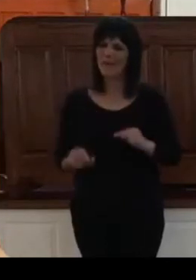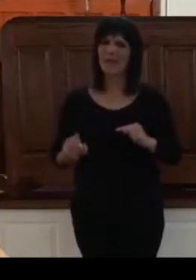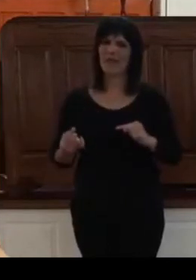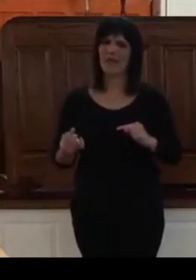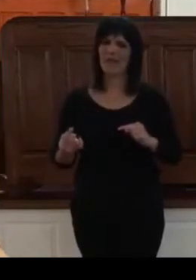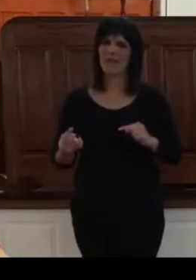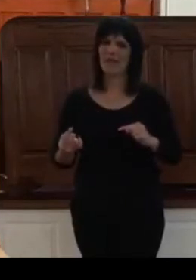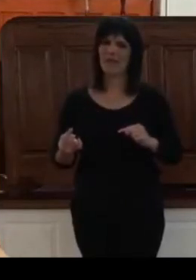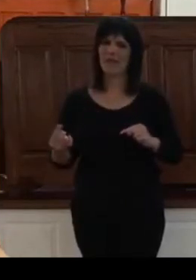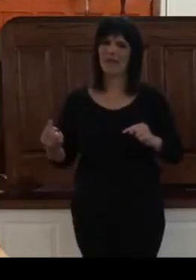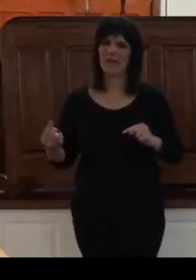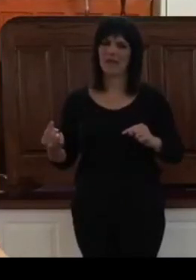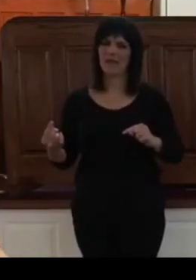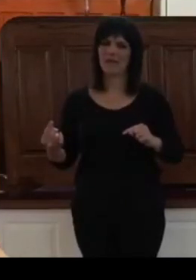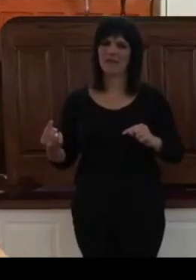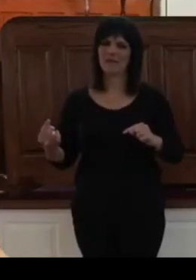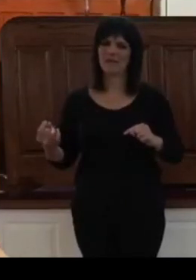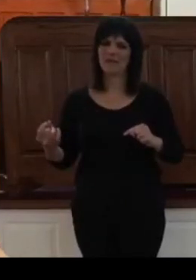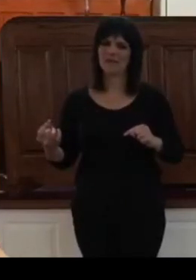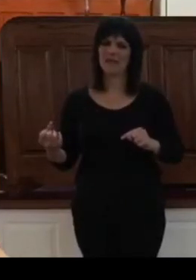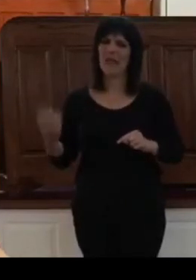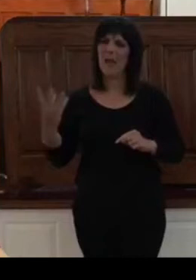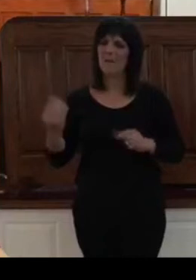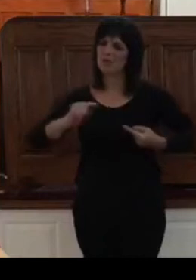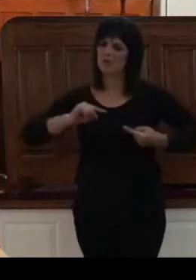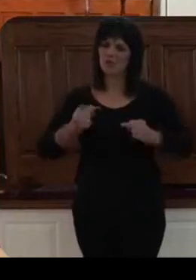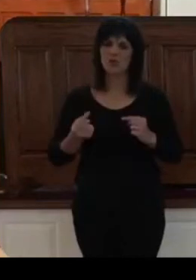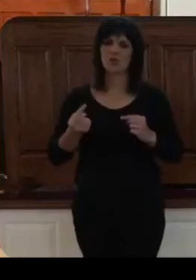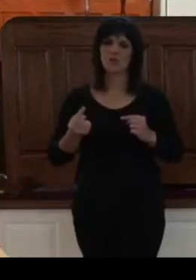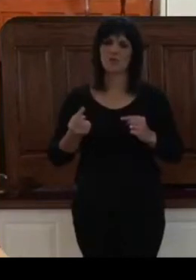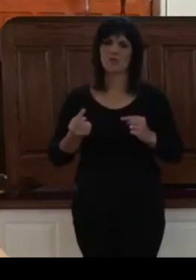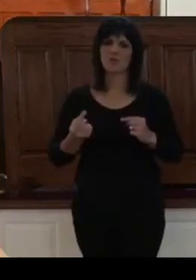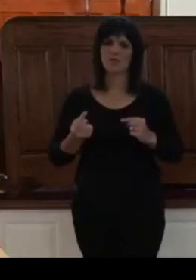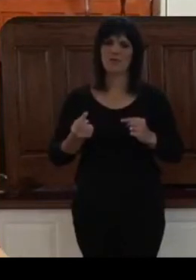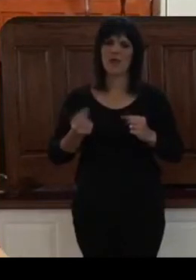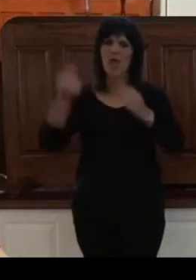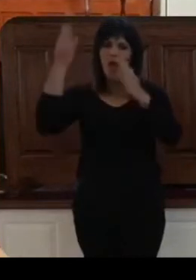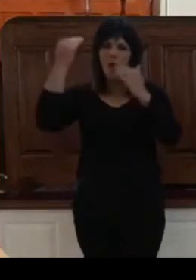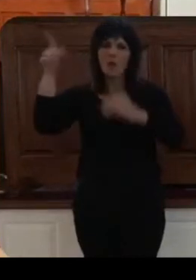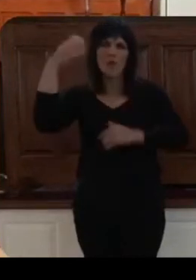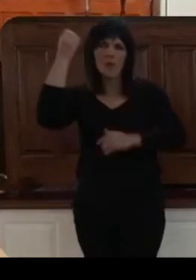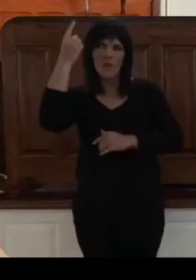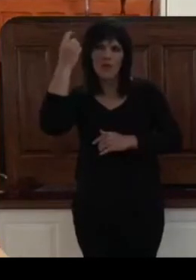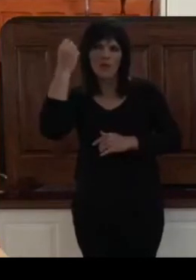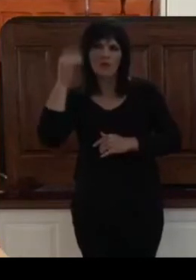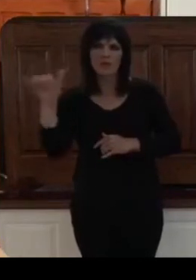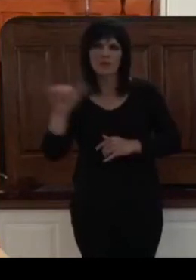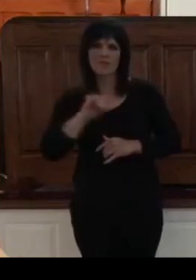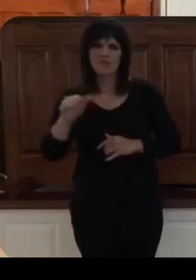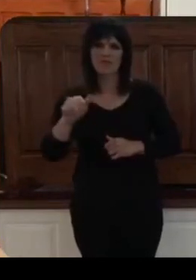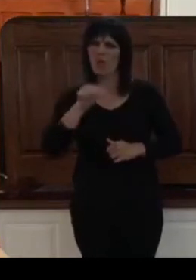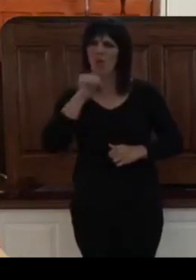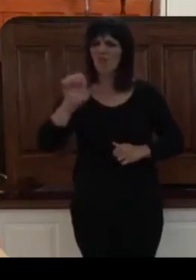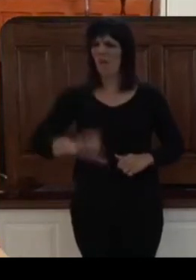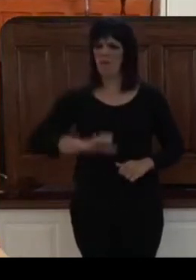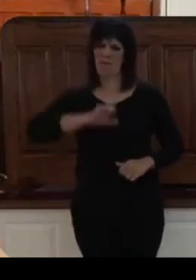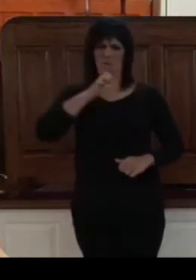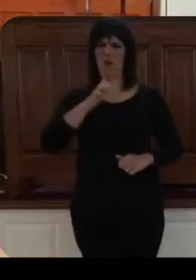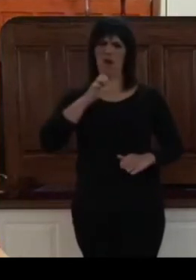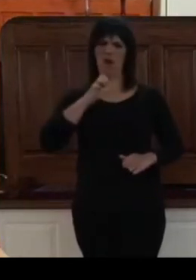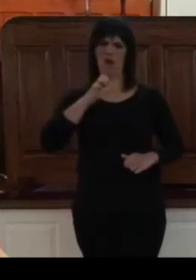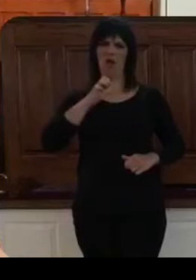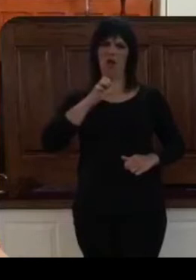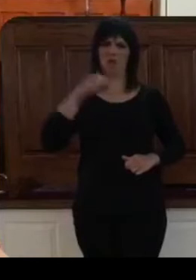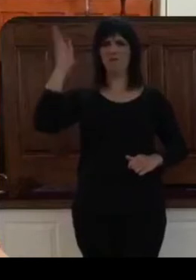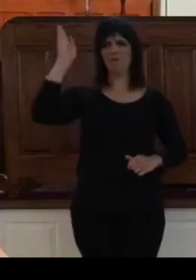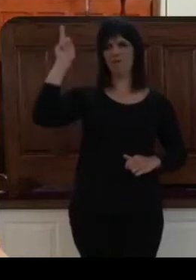passion now when I dig a little deeper. I hope you get the passion as well. He wasn't just notching his gun belt for evangelism.